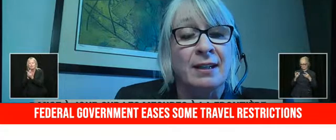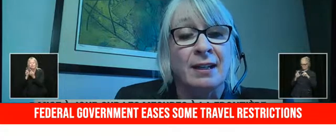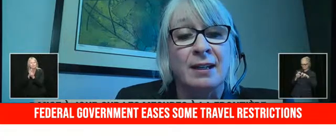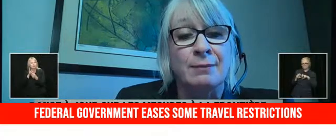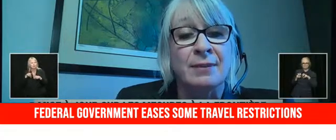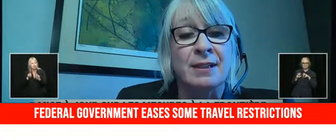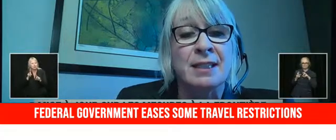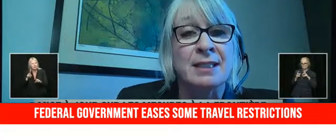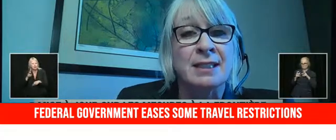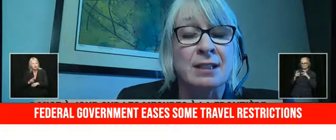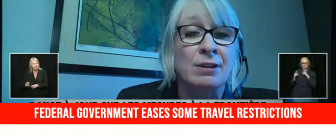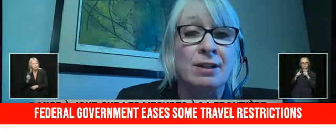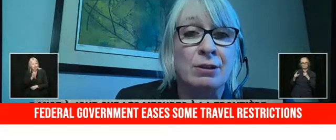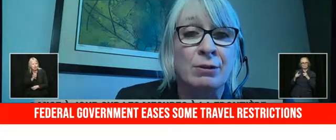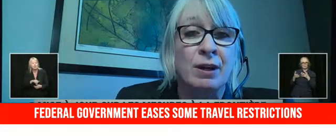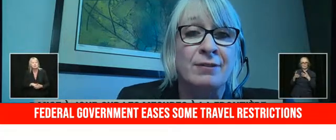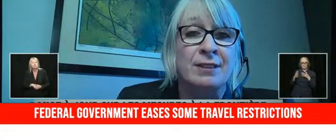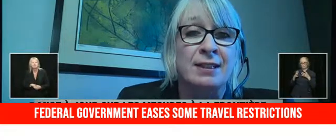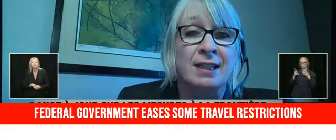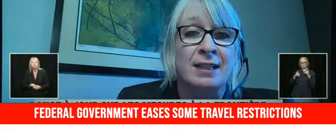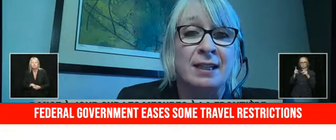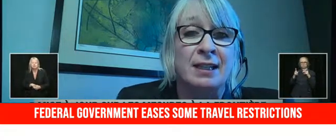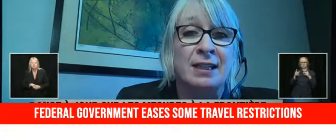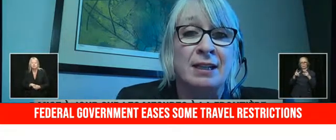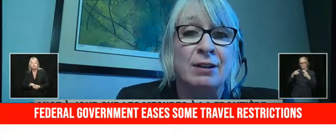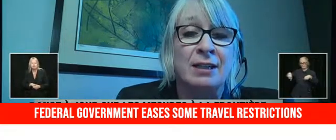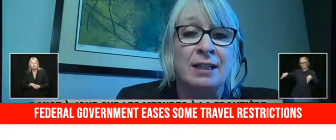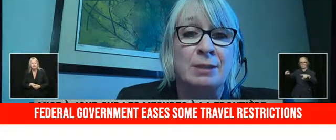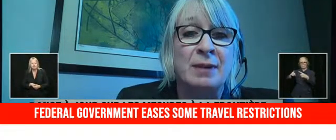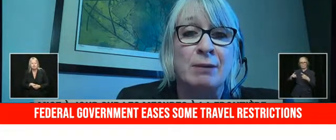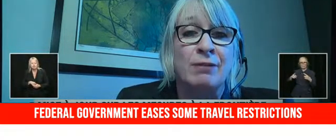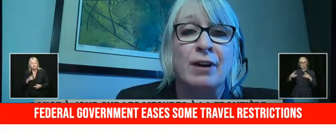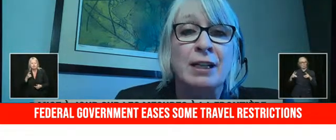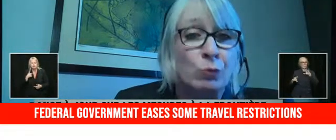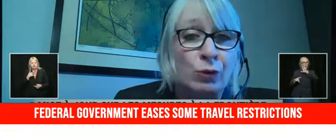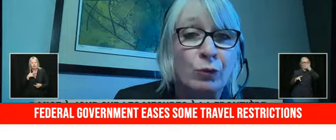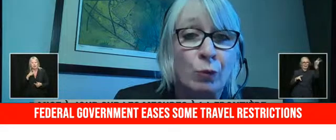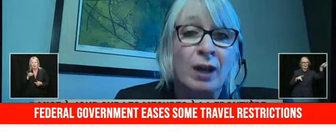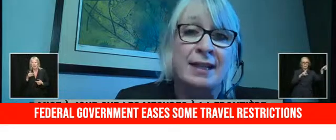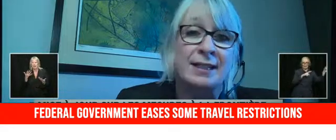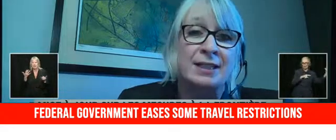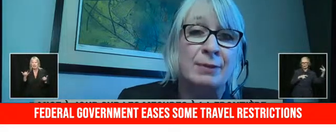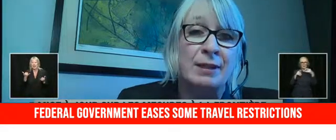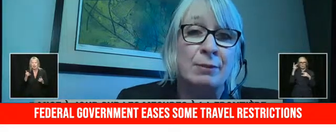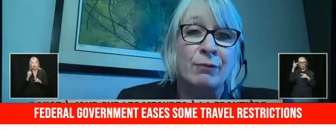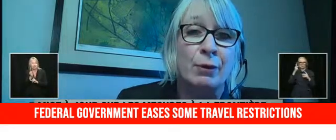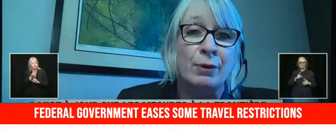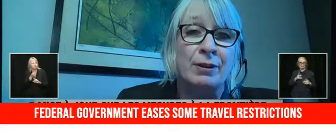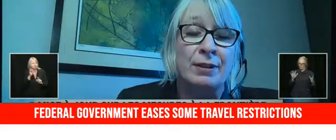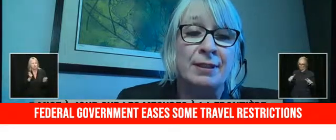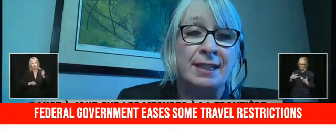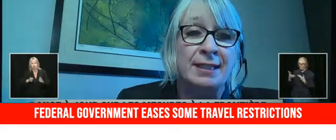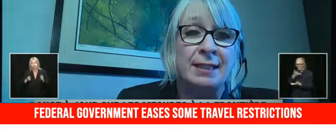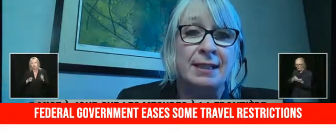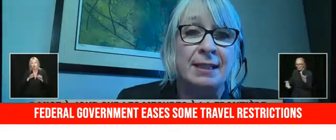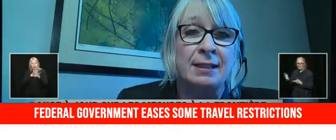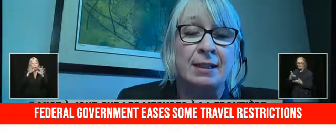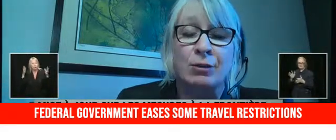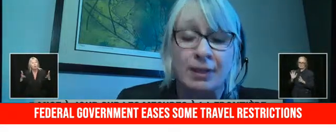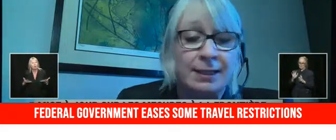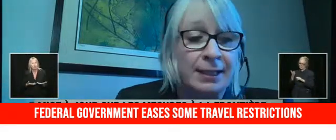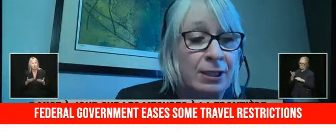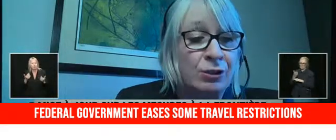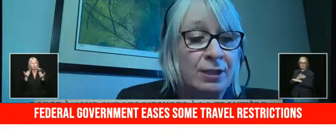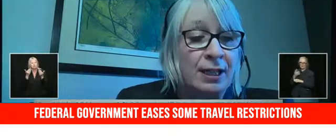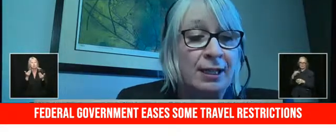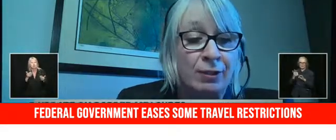traveling. This is, obviously, I think, an area that's being refined worldwide as we move forward on testing